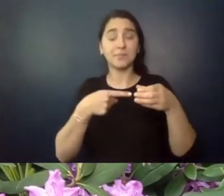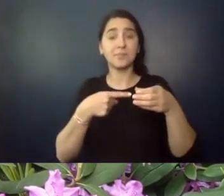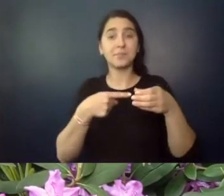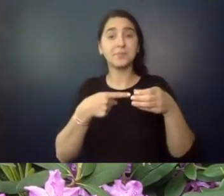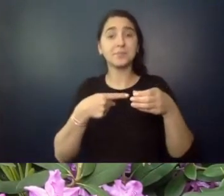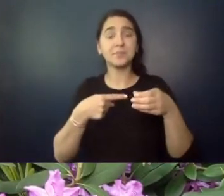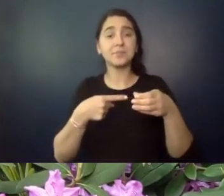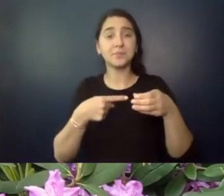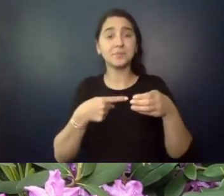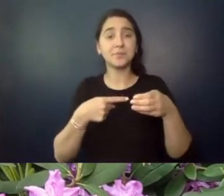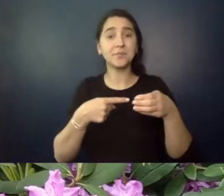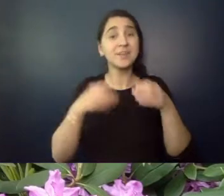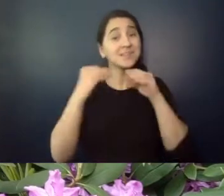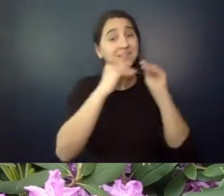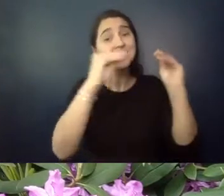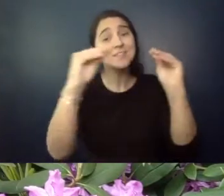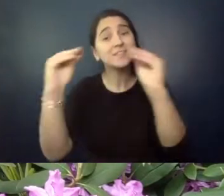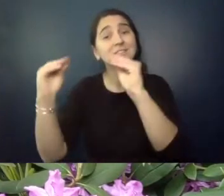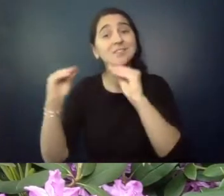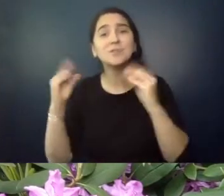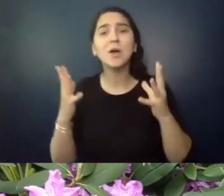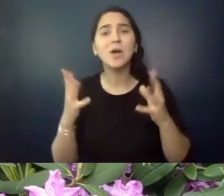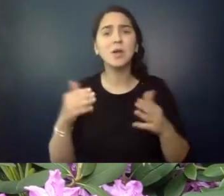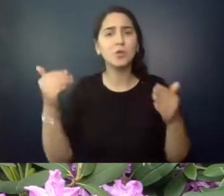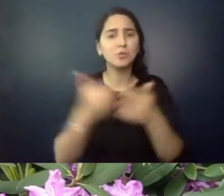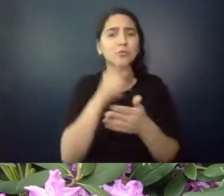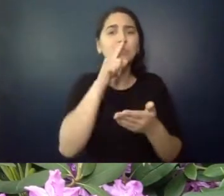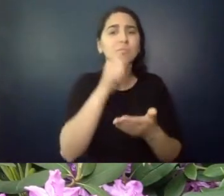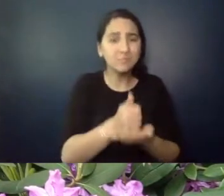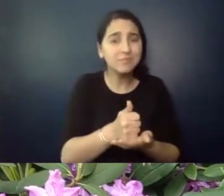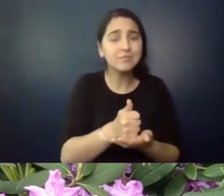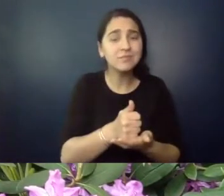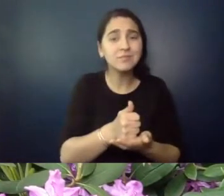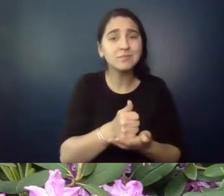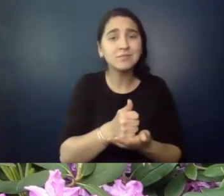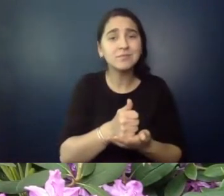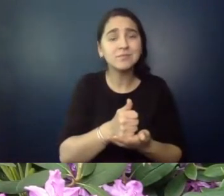He taught us that this was a new covenant,